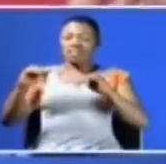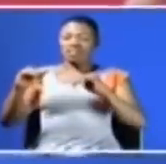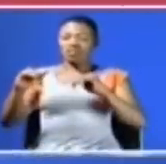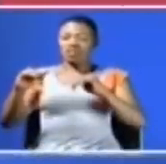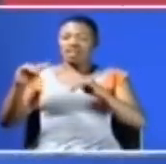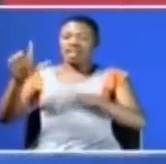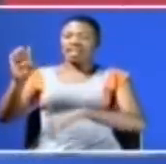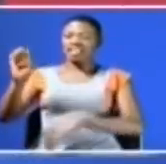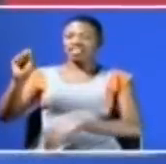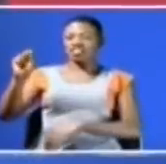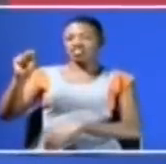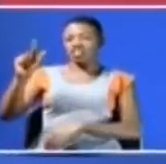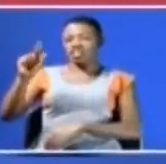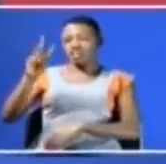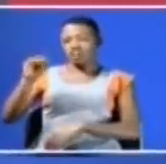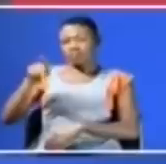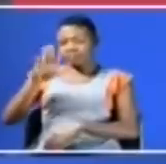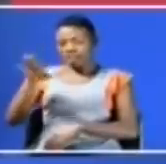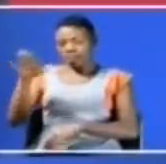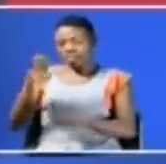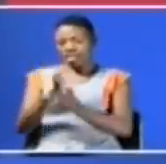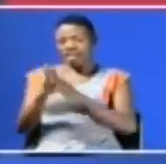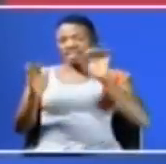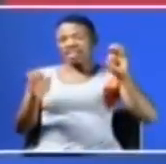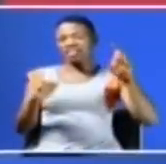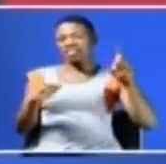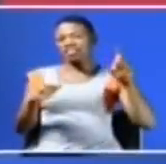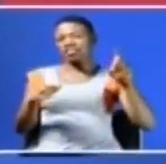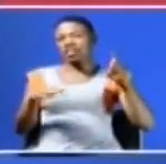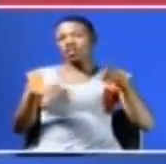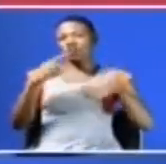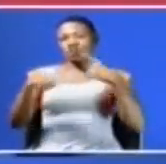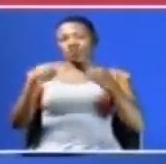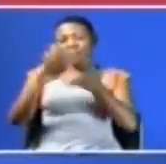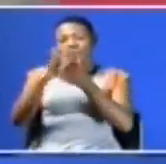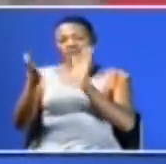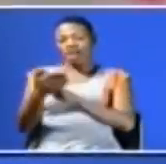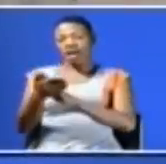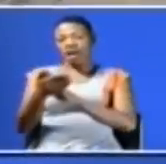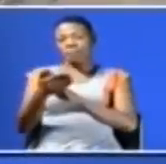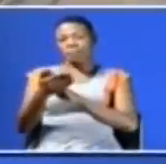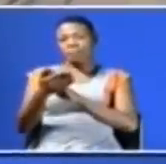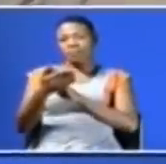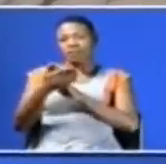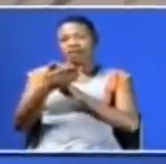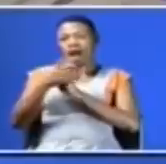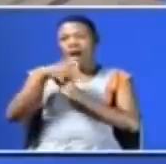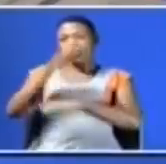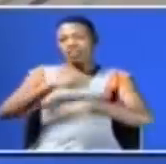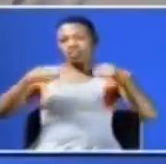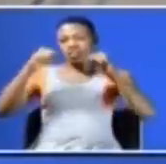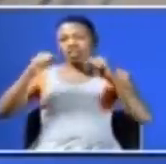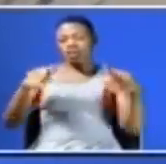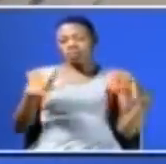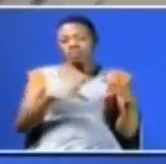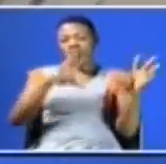and executive. So you go off to fight to become a president and look for, and the parties go back to look for seats